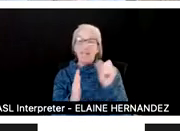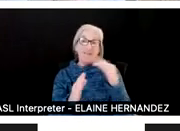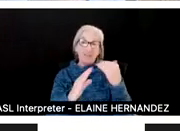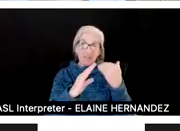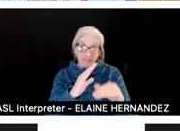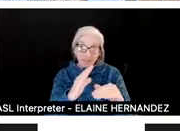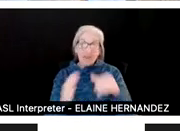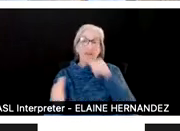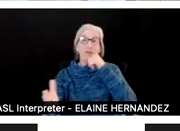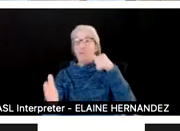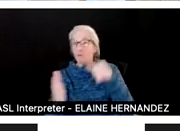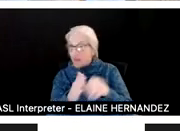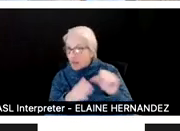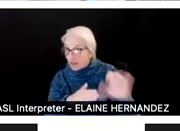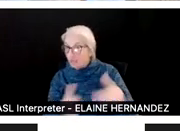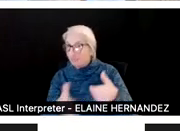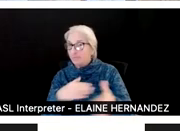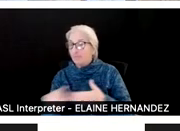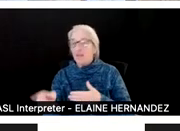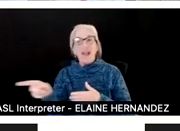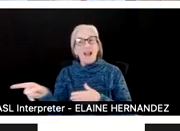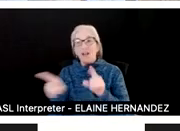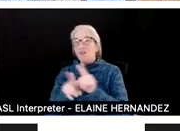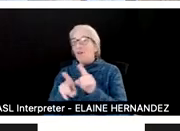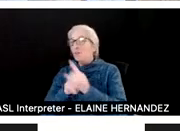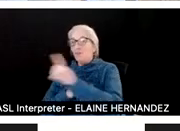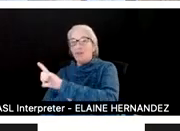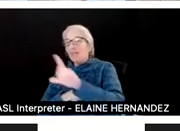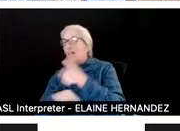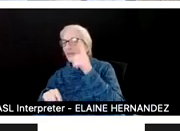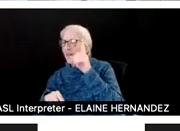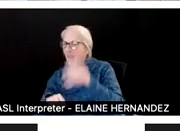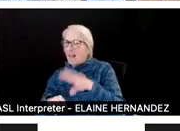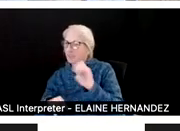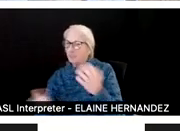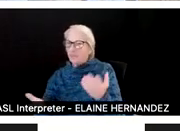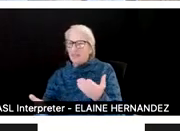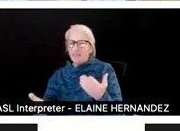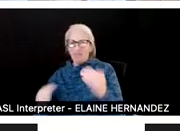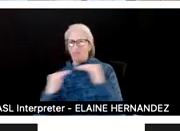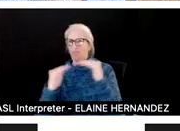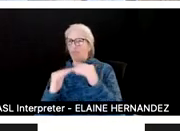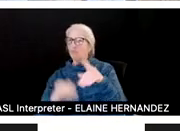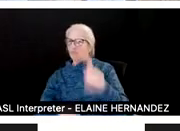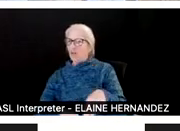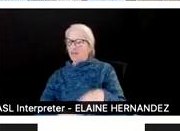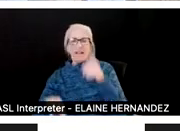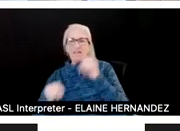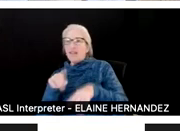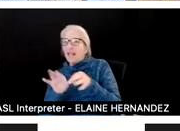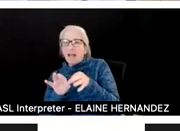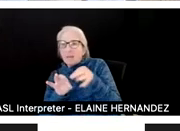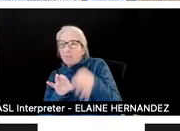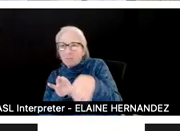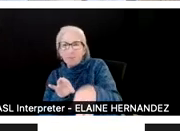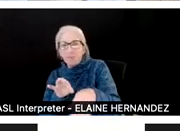good faith. They can't set up arbitrary barriers to delay the process or postpone